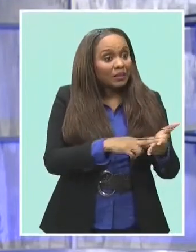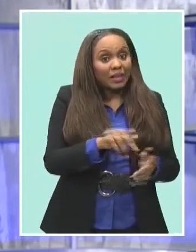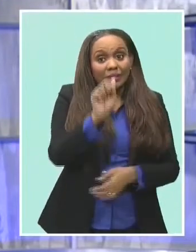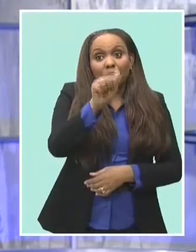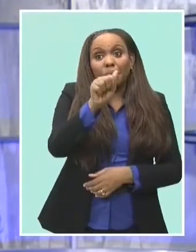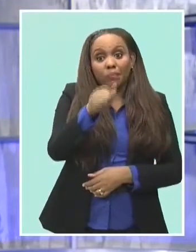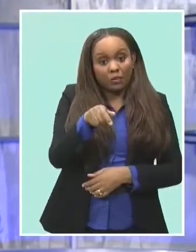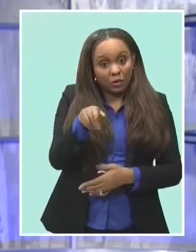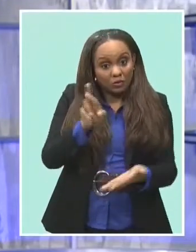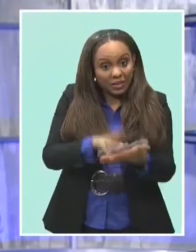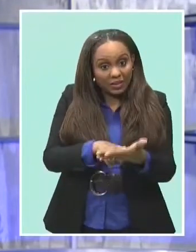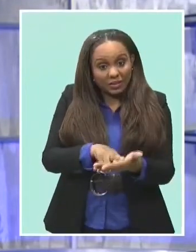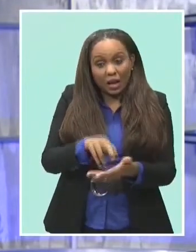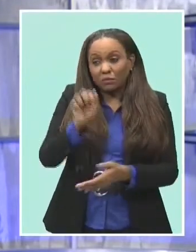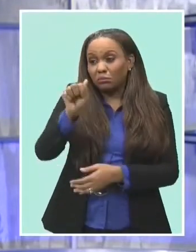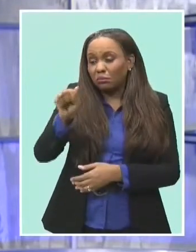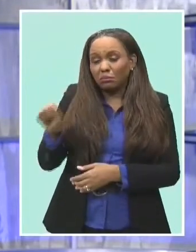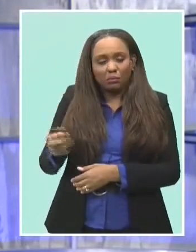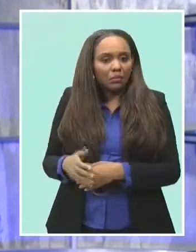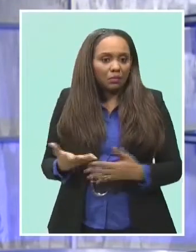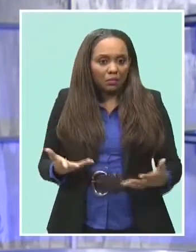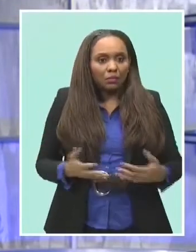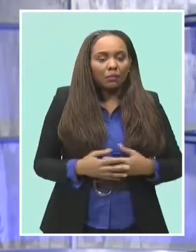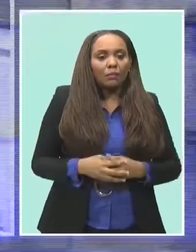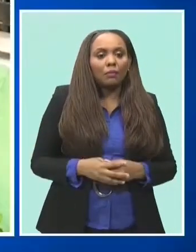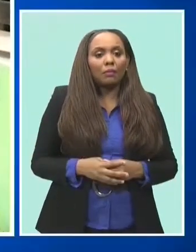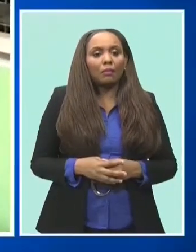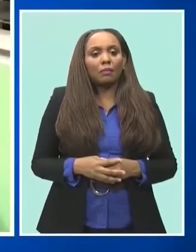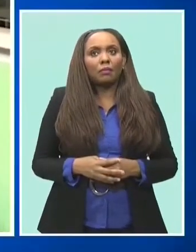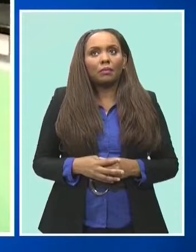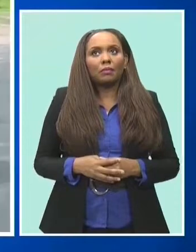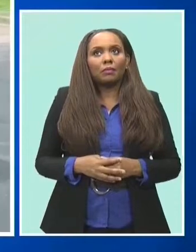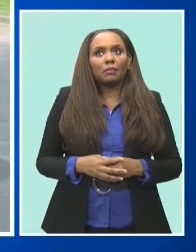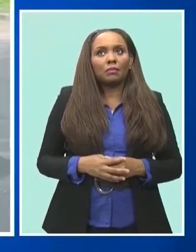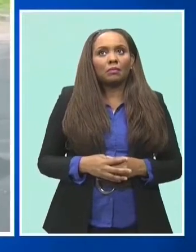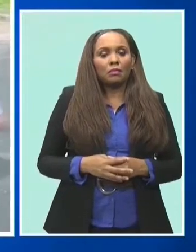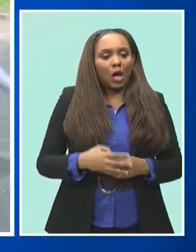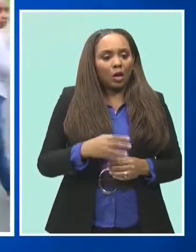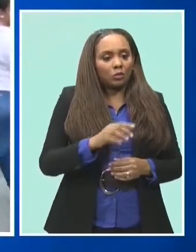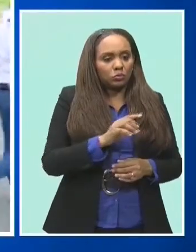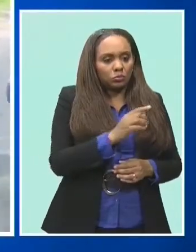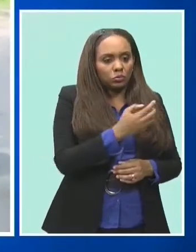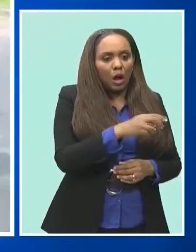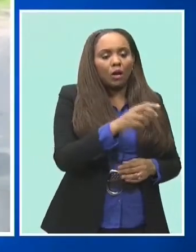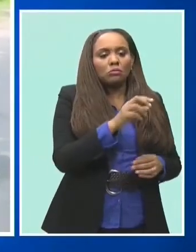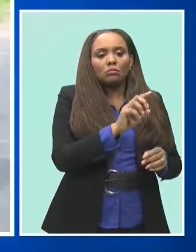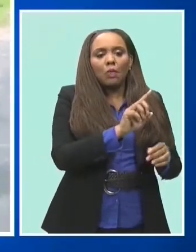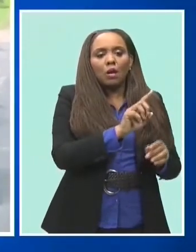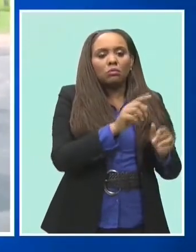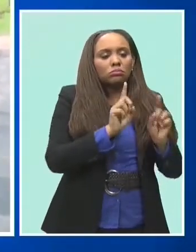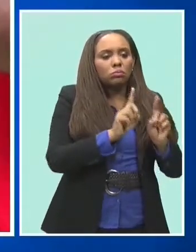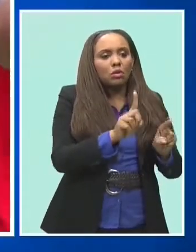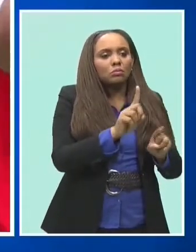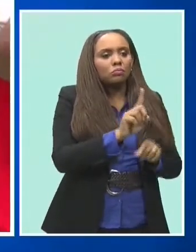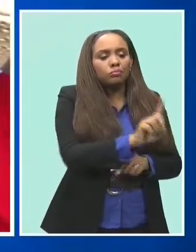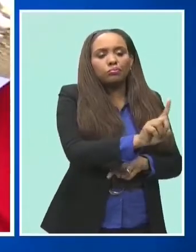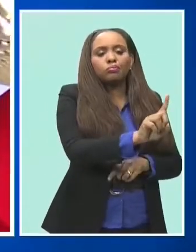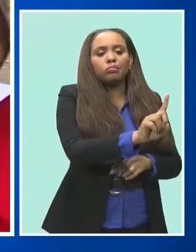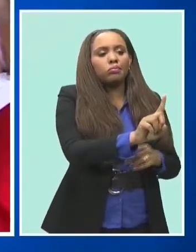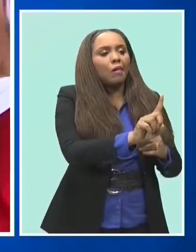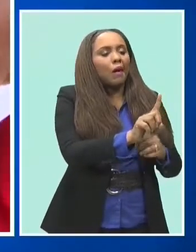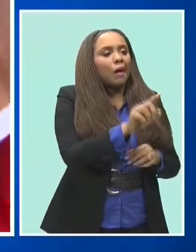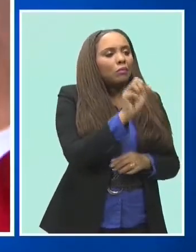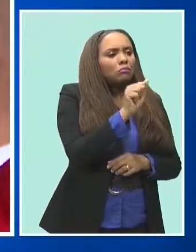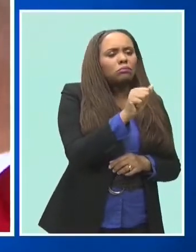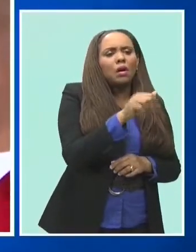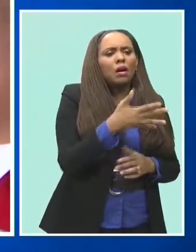more in this NCN News report. House-to-house registration exercise, which is slated to end on October 20, will be halted